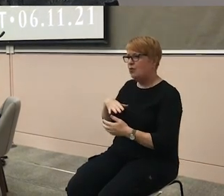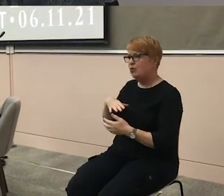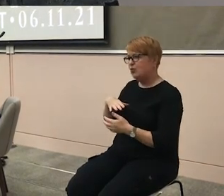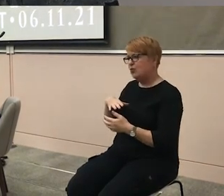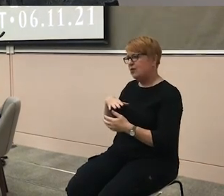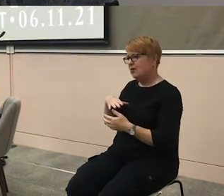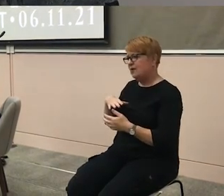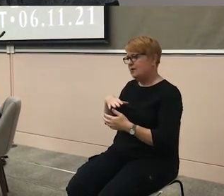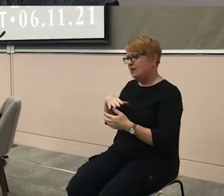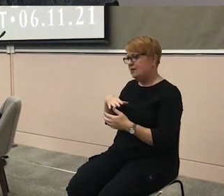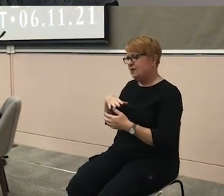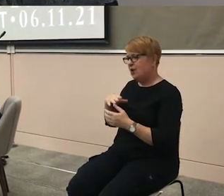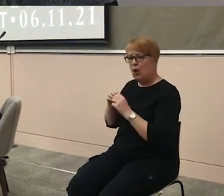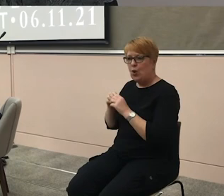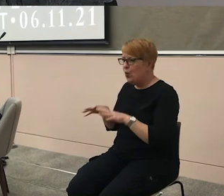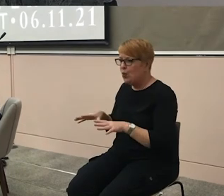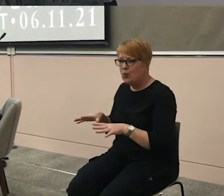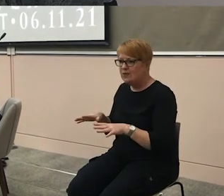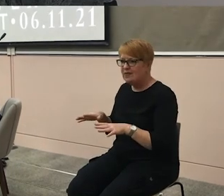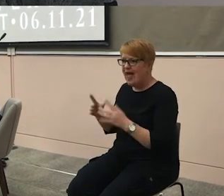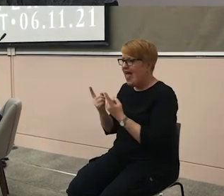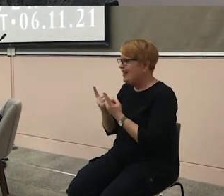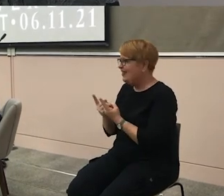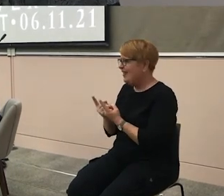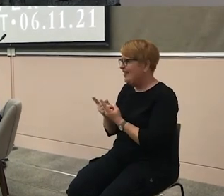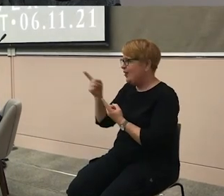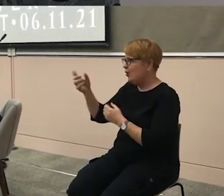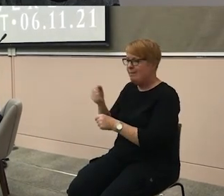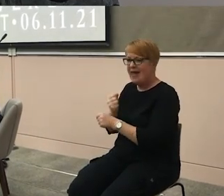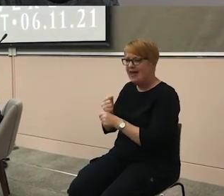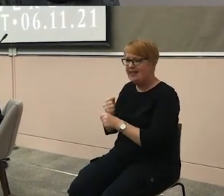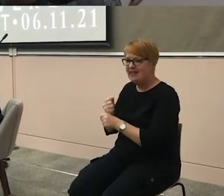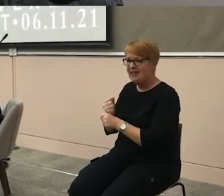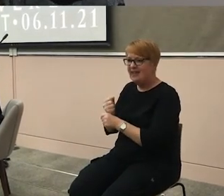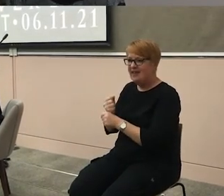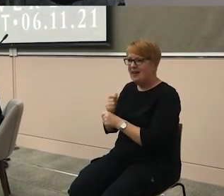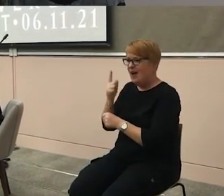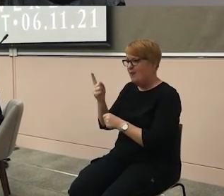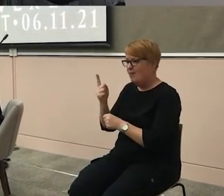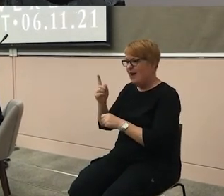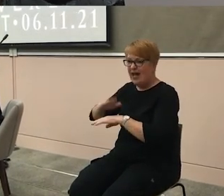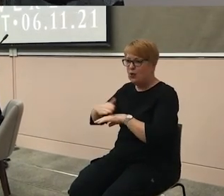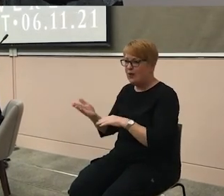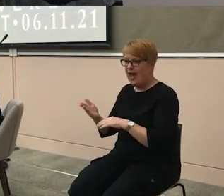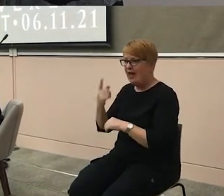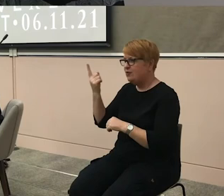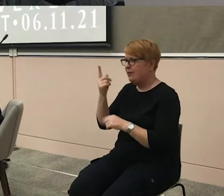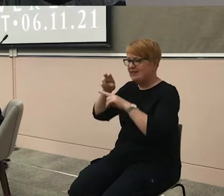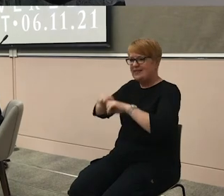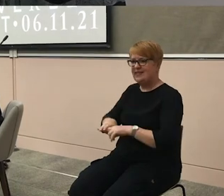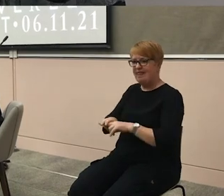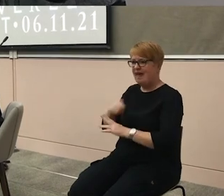Like, I don't want to lose any of the eating that you did, because I don't care if somebody doesn't sit there for 1 hour. The point is,